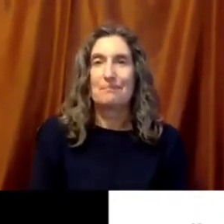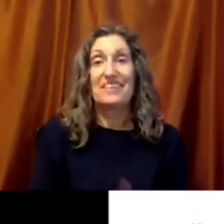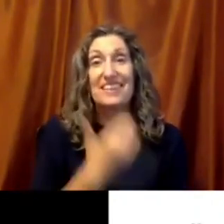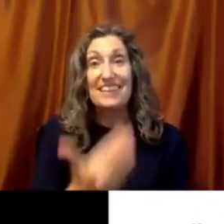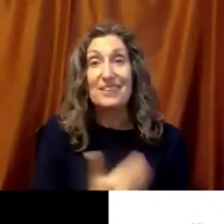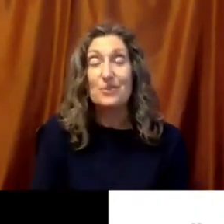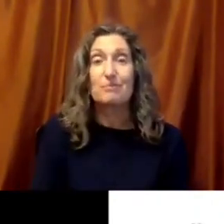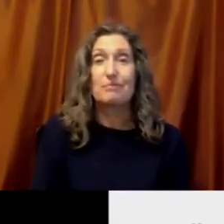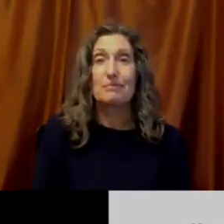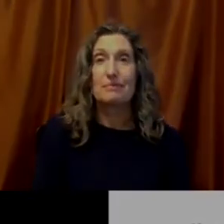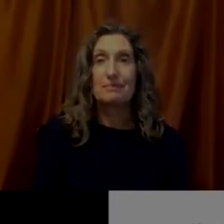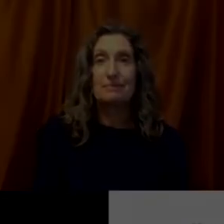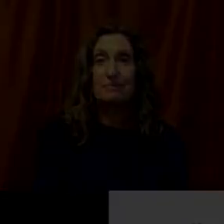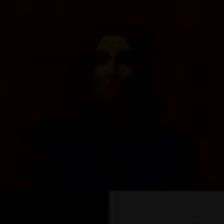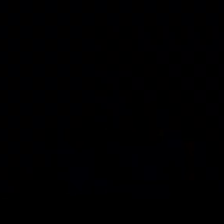Thank you.